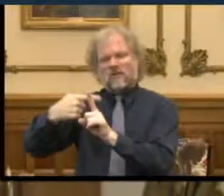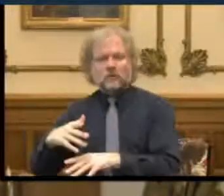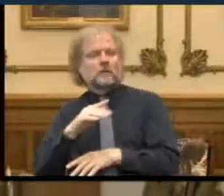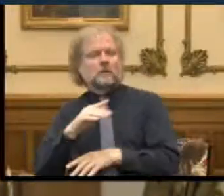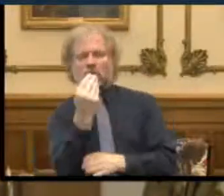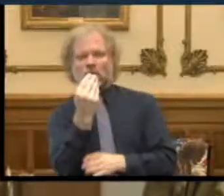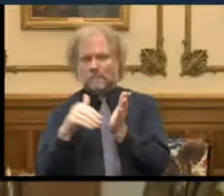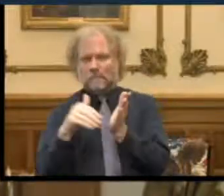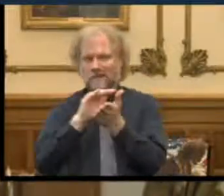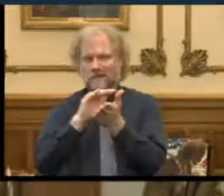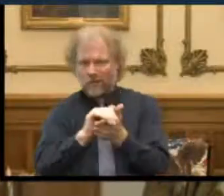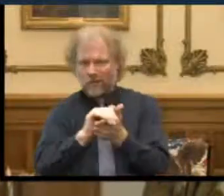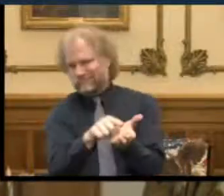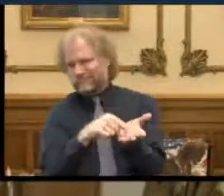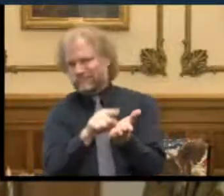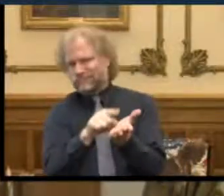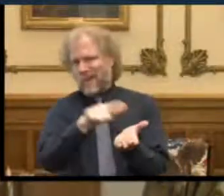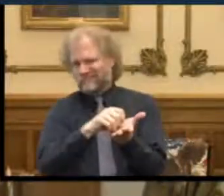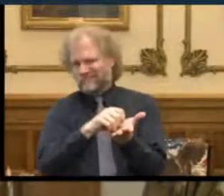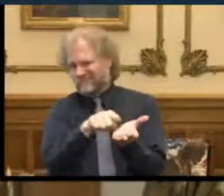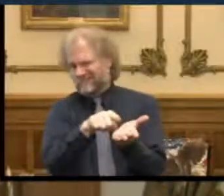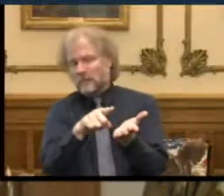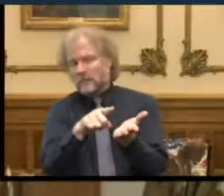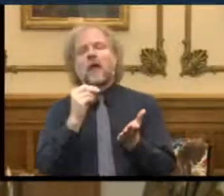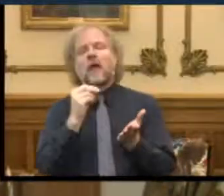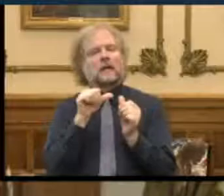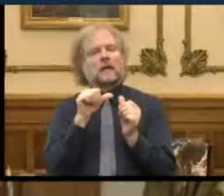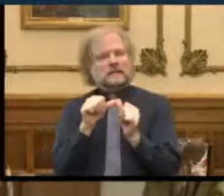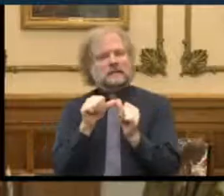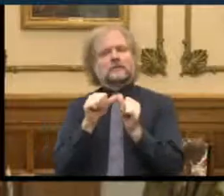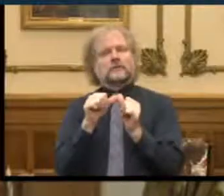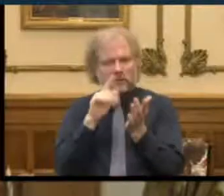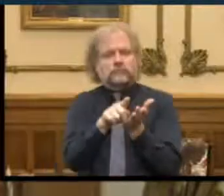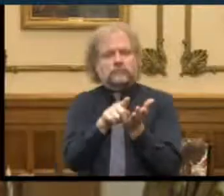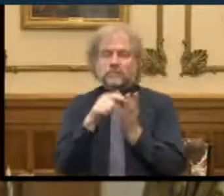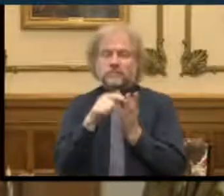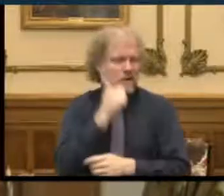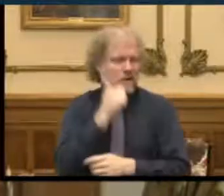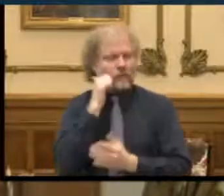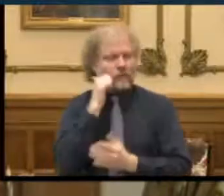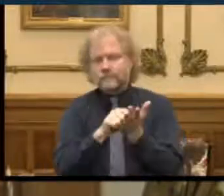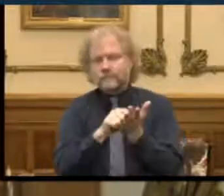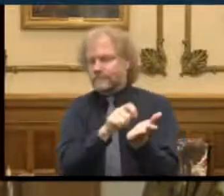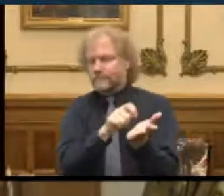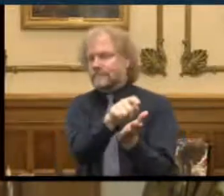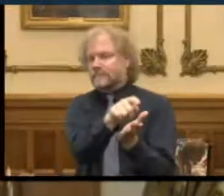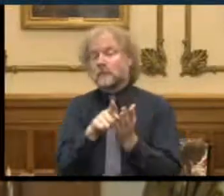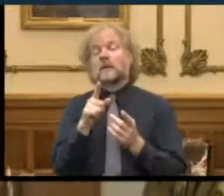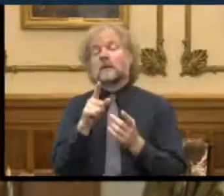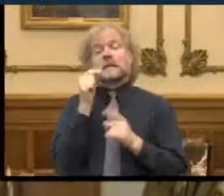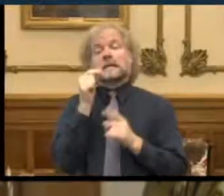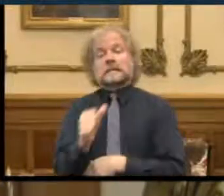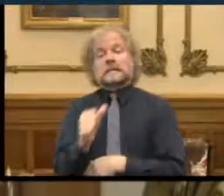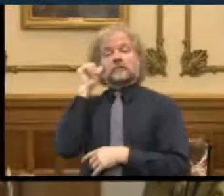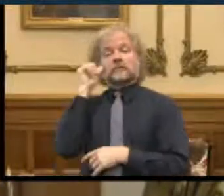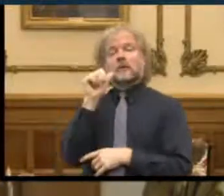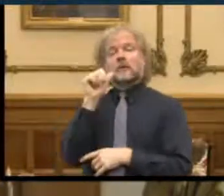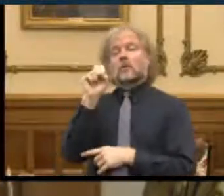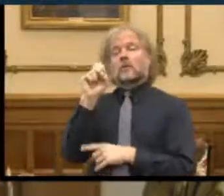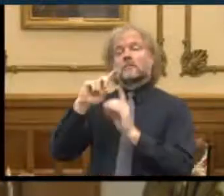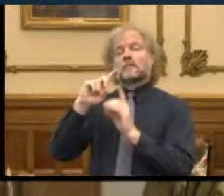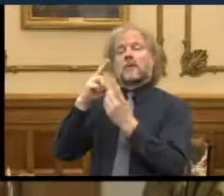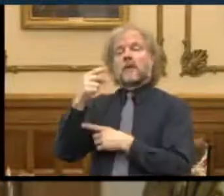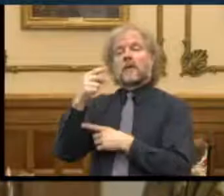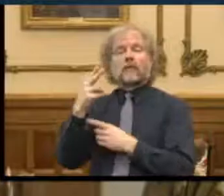million. And we're continuing to issue payments every day. Yesterday, the U.S. Department of Health and